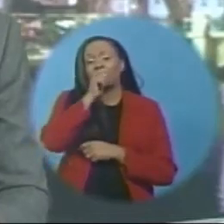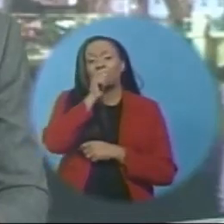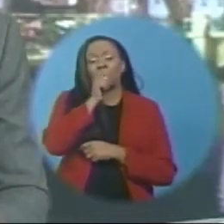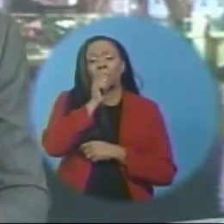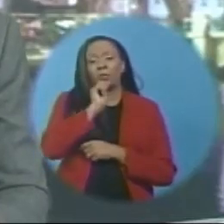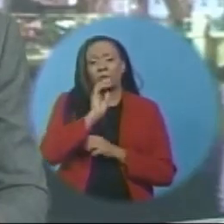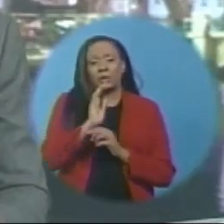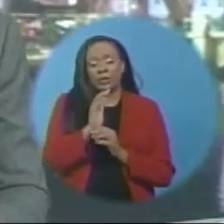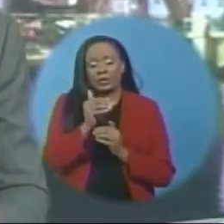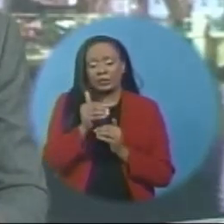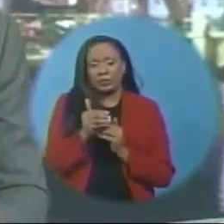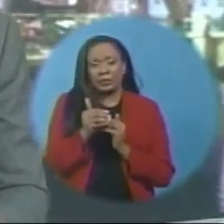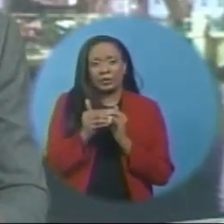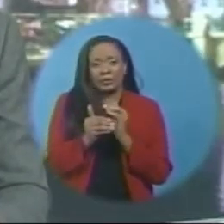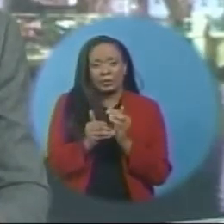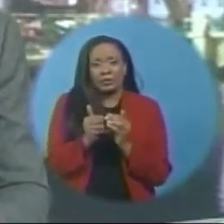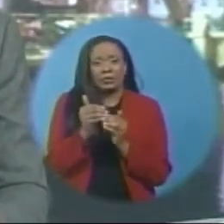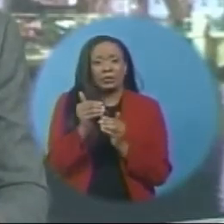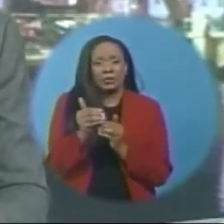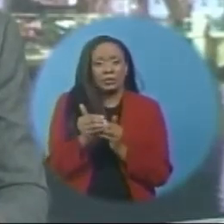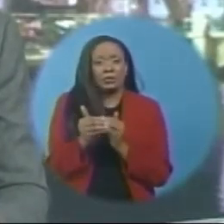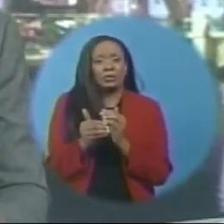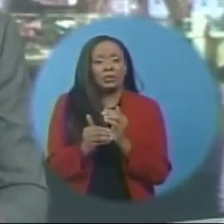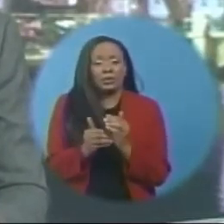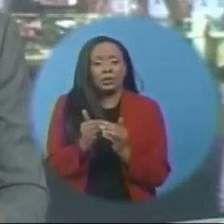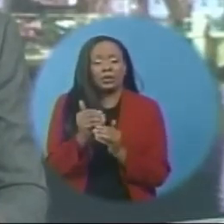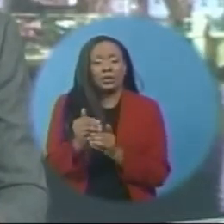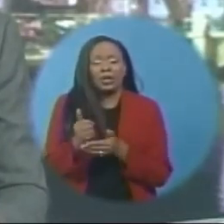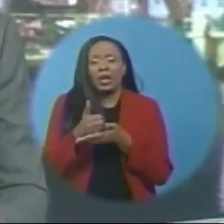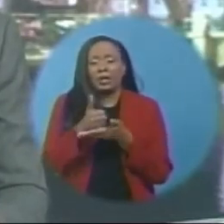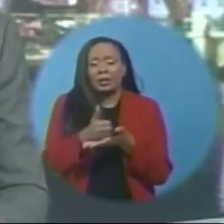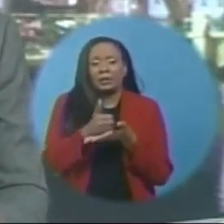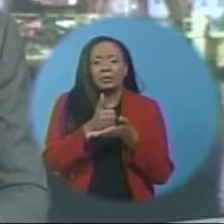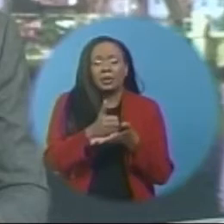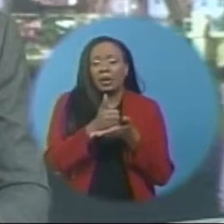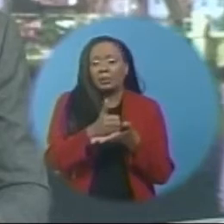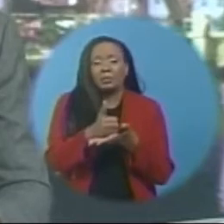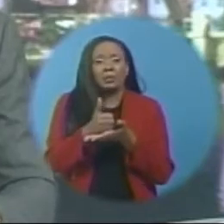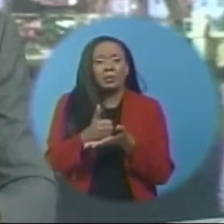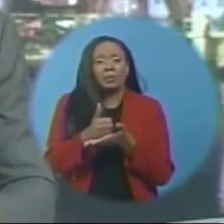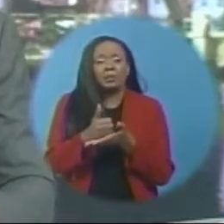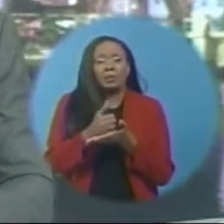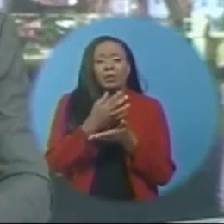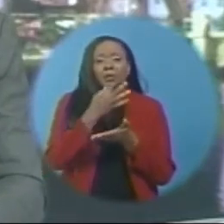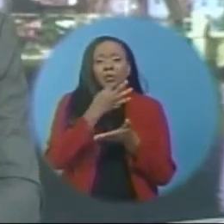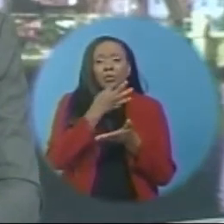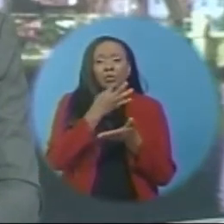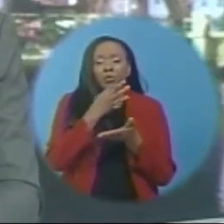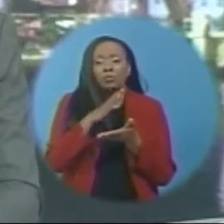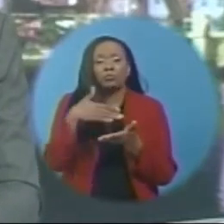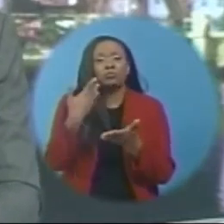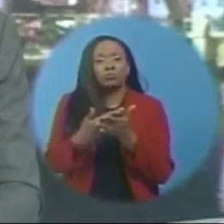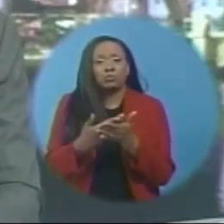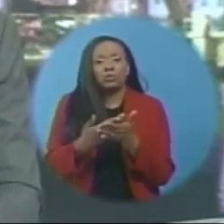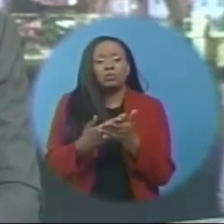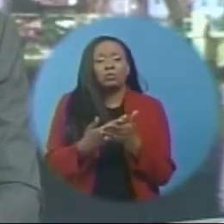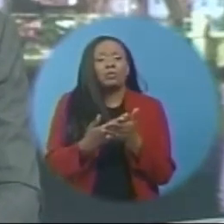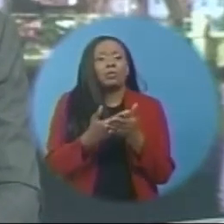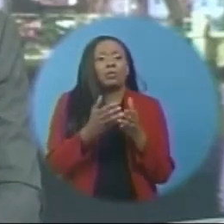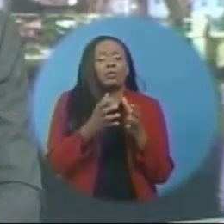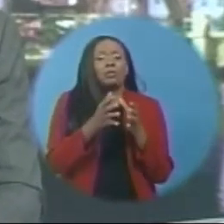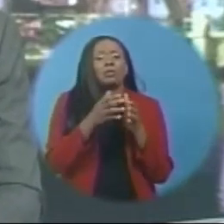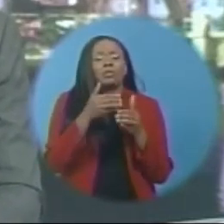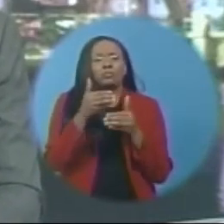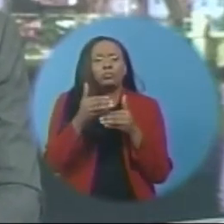progress is being made in several areas, especially with the delivery of supplies. Mr. Skerrit provided an update on the situation